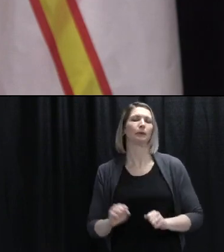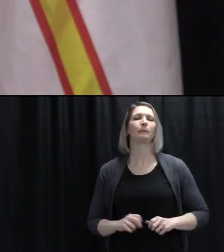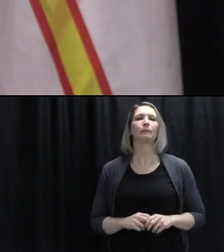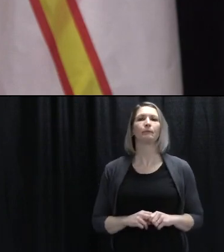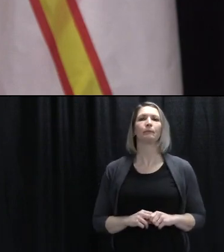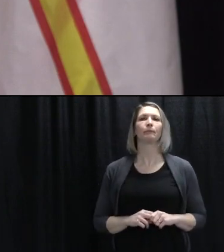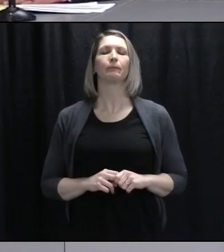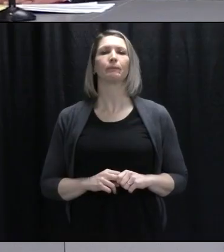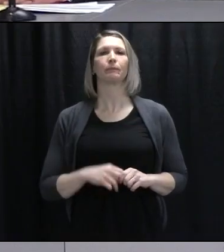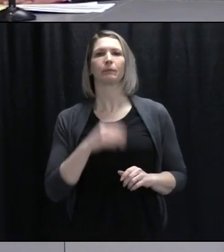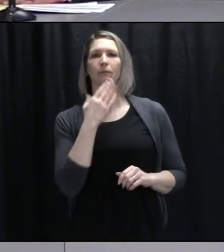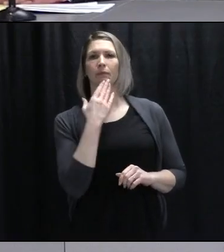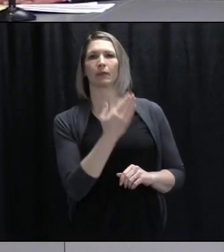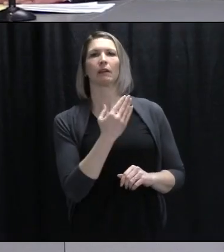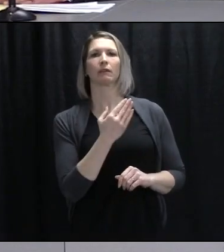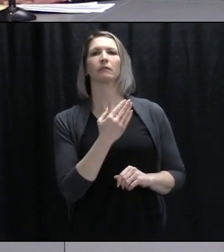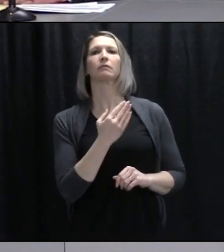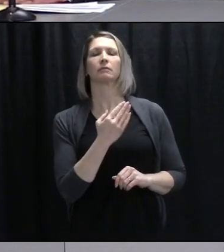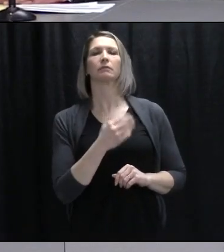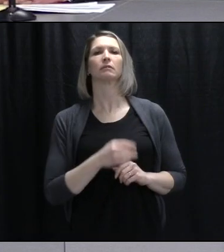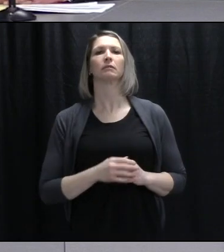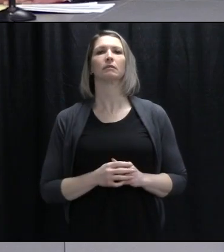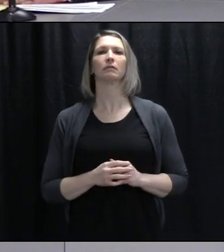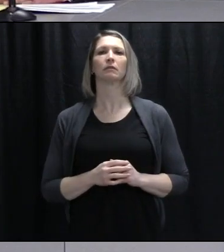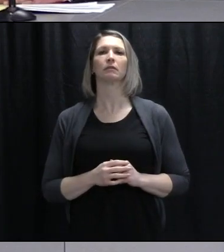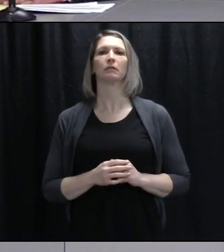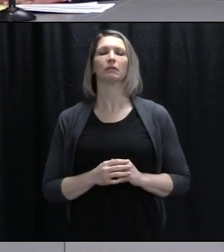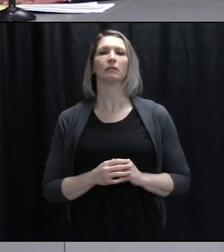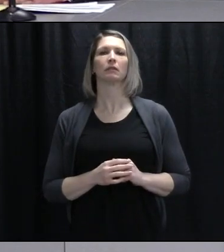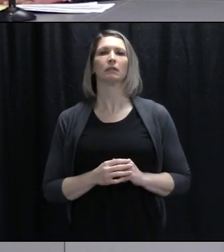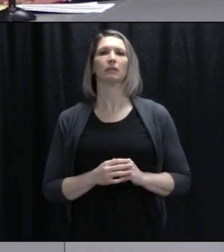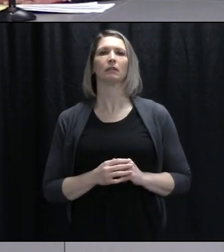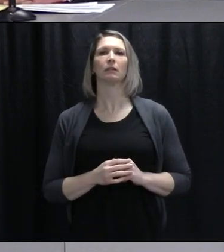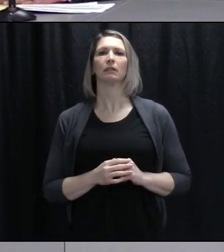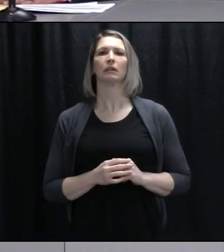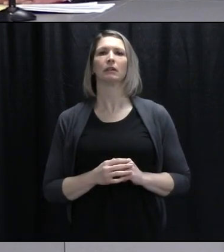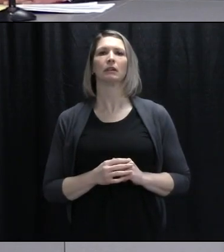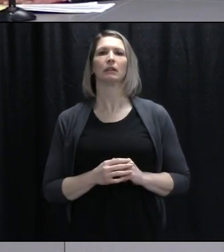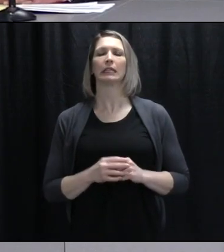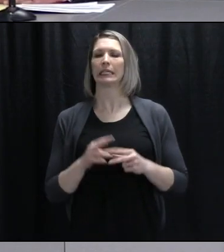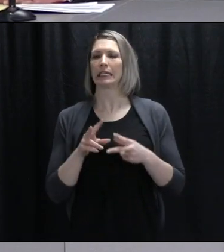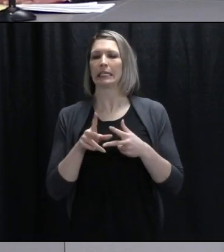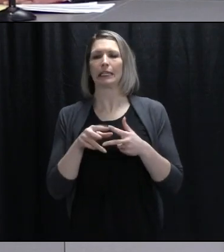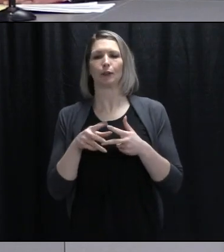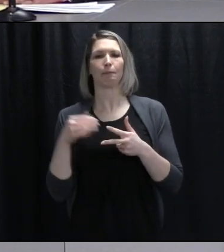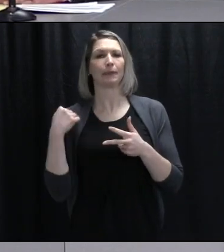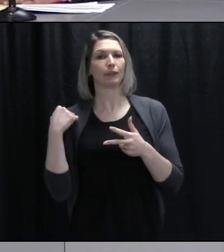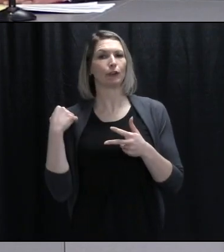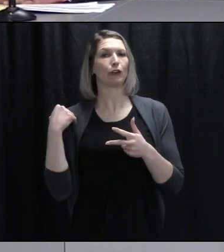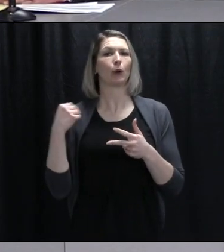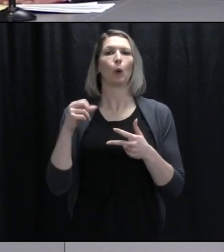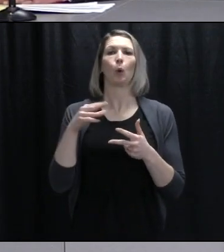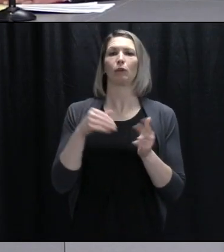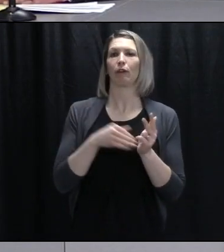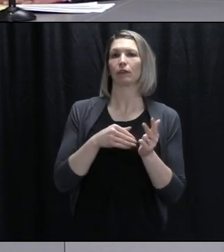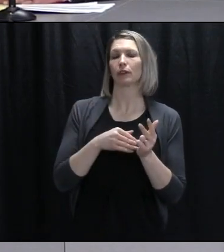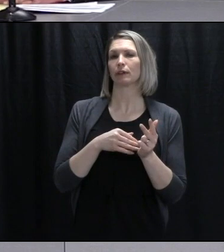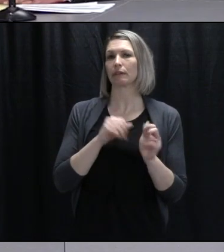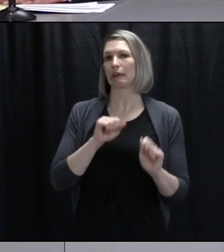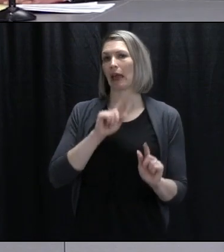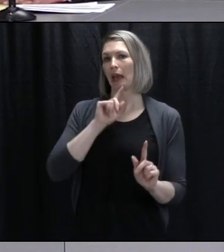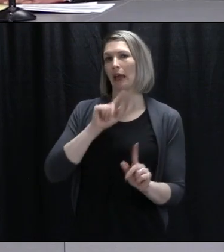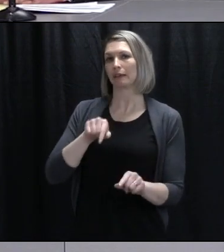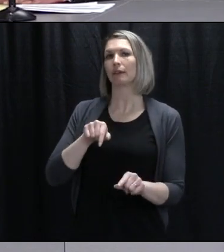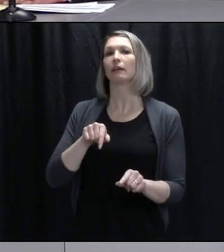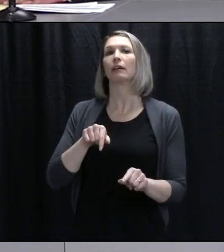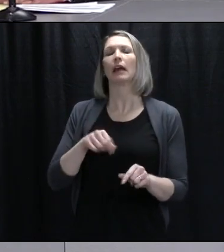Thank you. And this is a question for maybe the Minister or the Dr. Fitzgerald. Do we know how many people in the province have